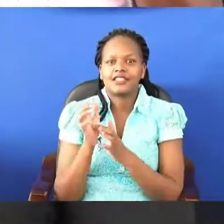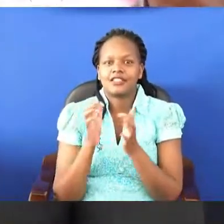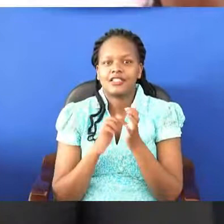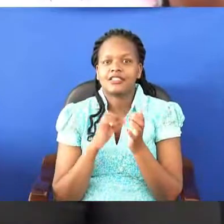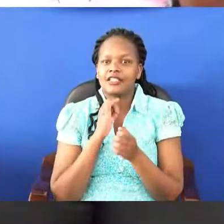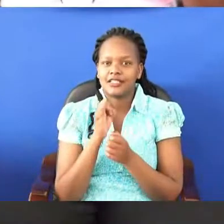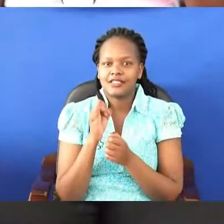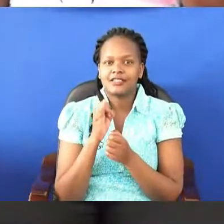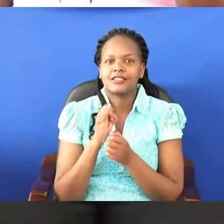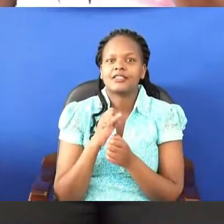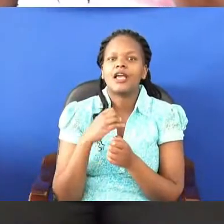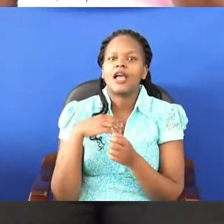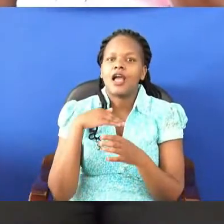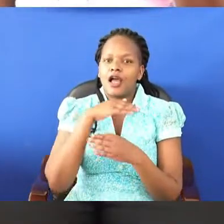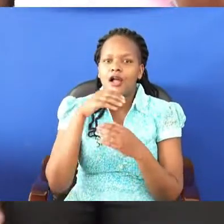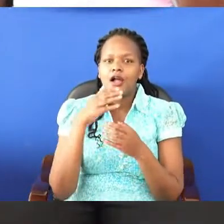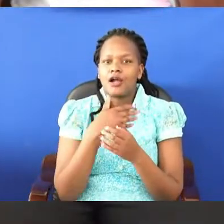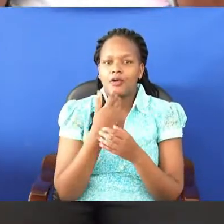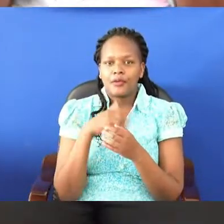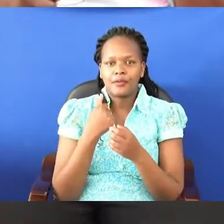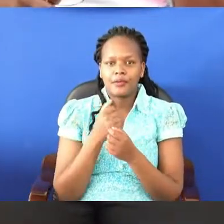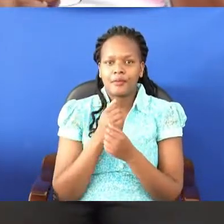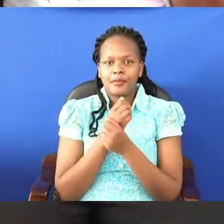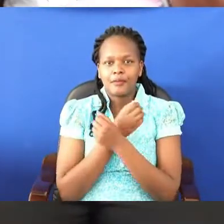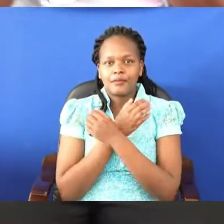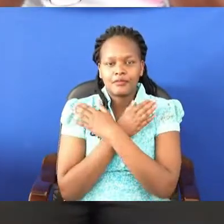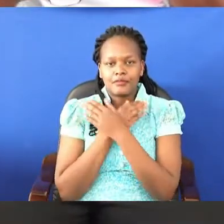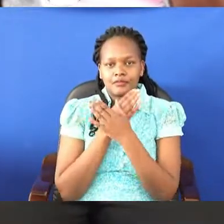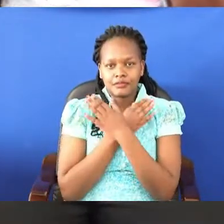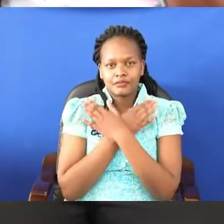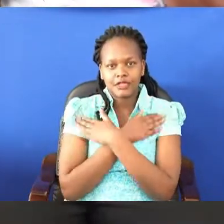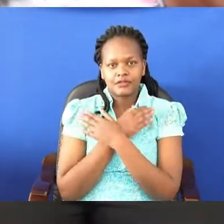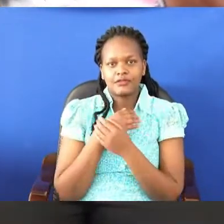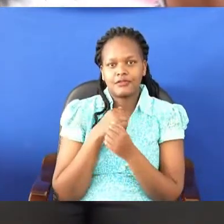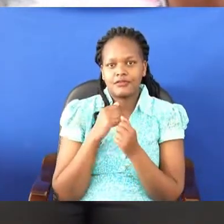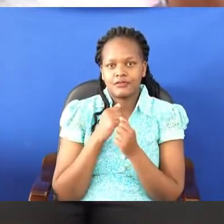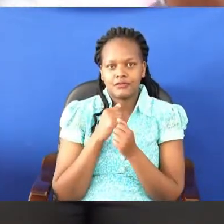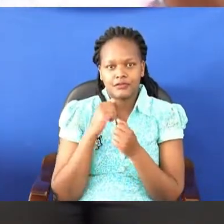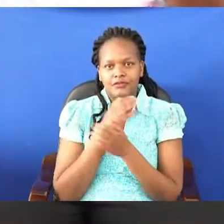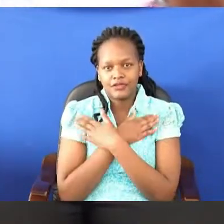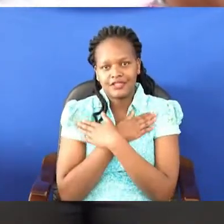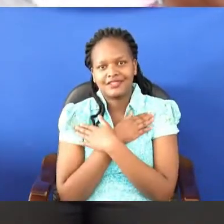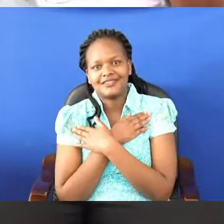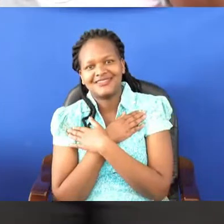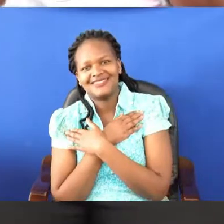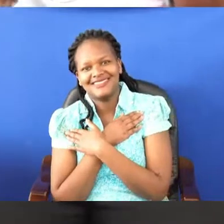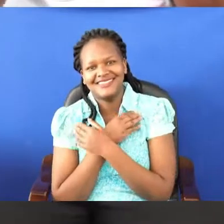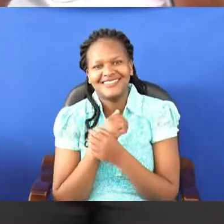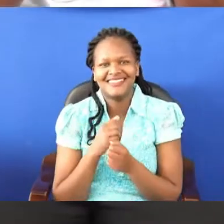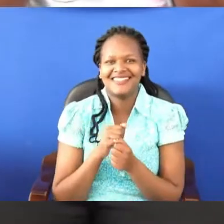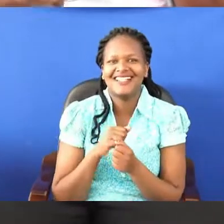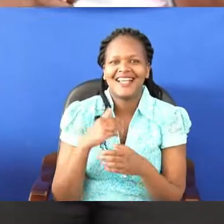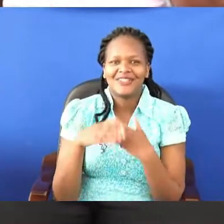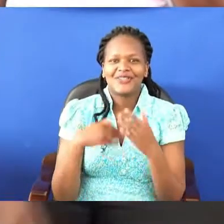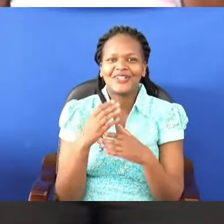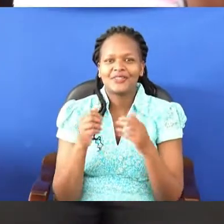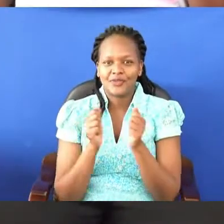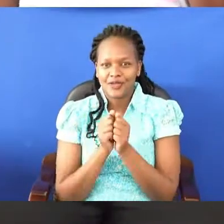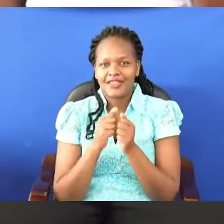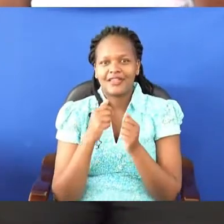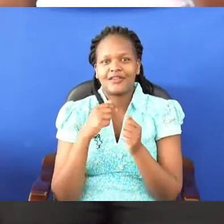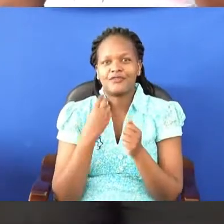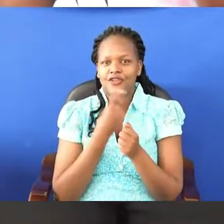Jesus is our best friend. Let us purpose to make him our best friend, and he's always going to be there for